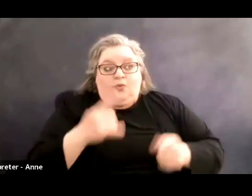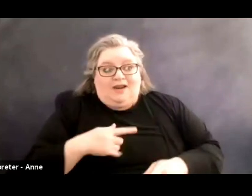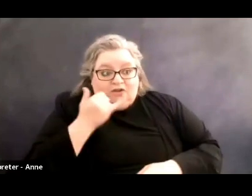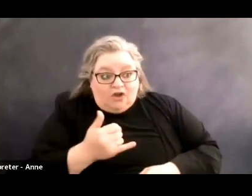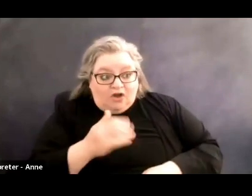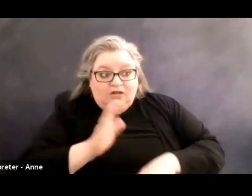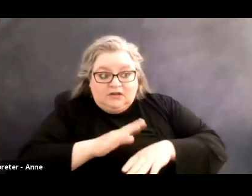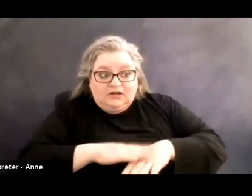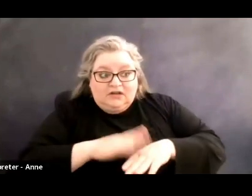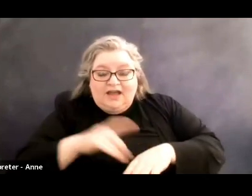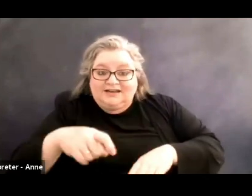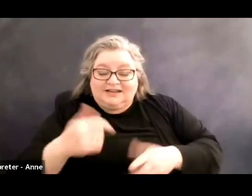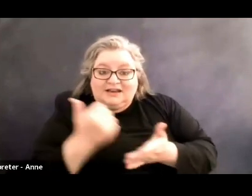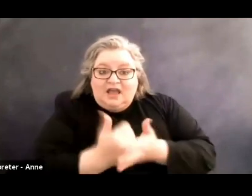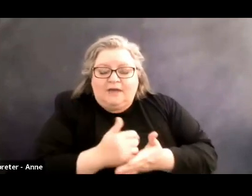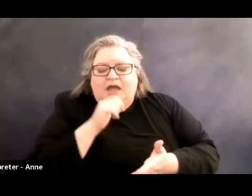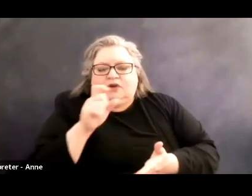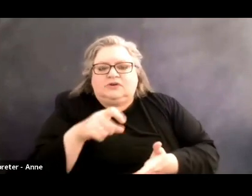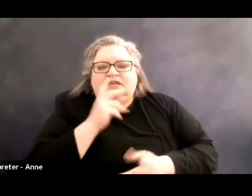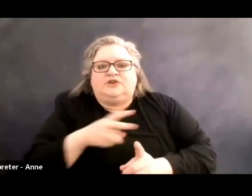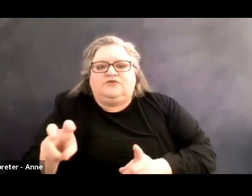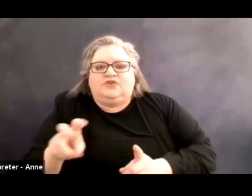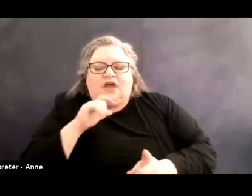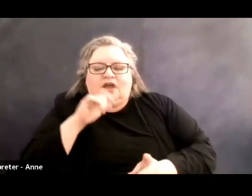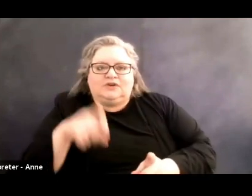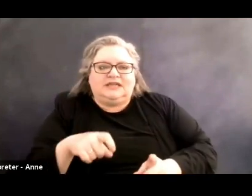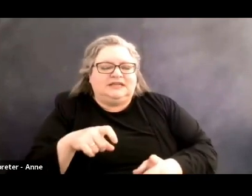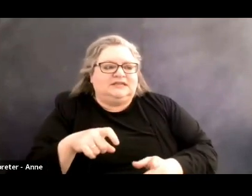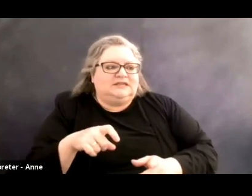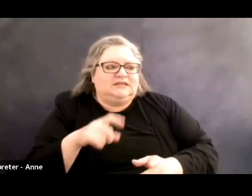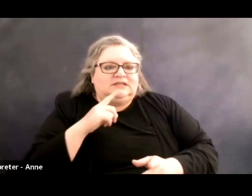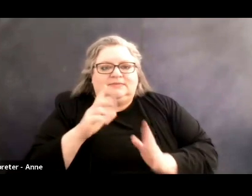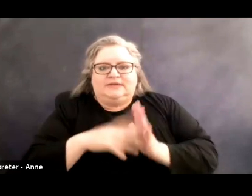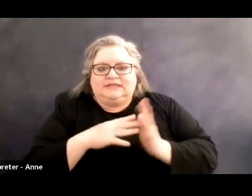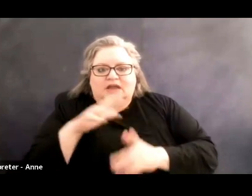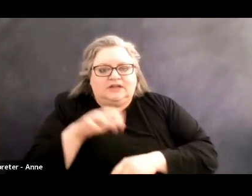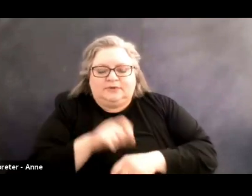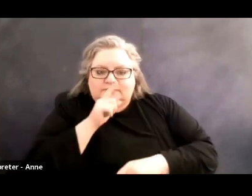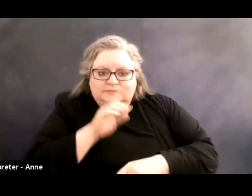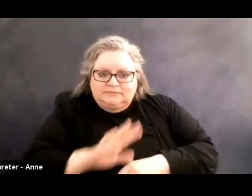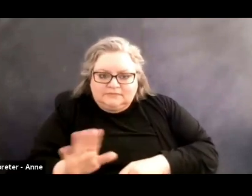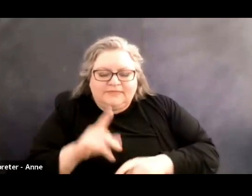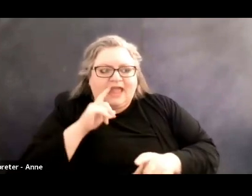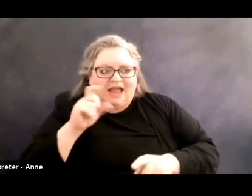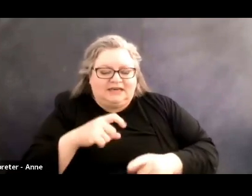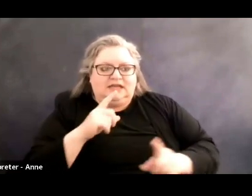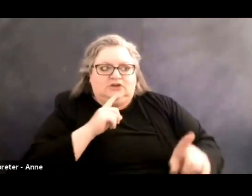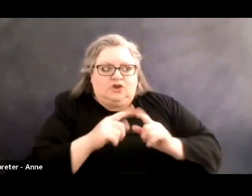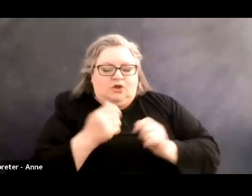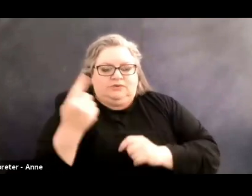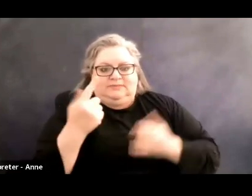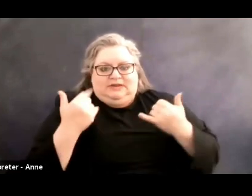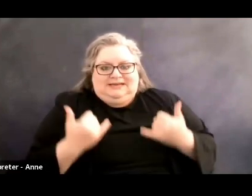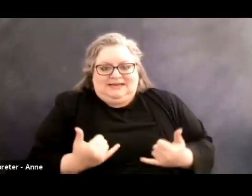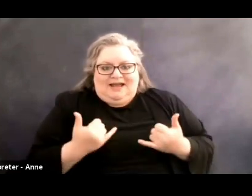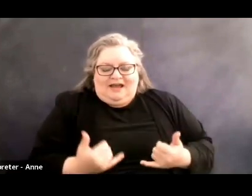help. I don't need to be diverted. I don't need to be scheduled an appointment. I need someone to talk to now to